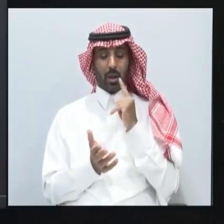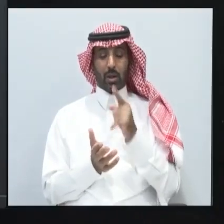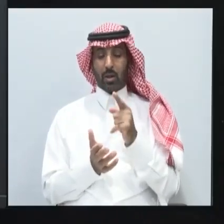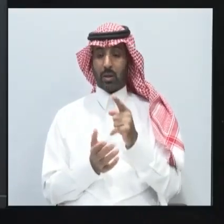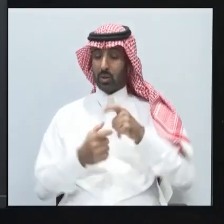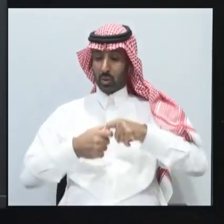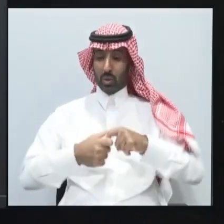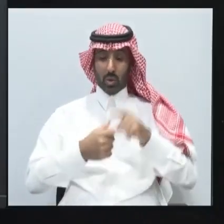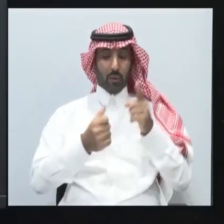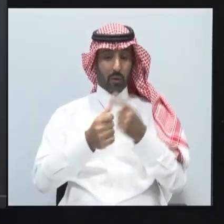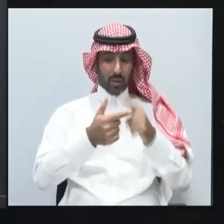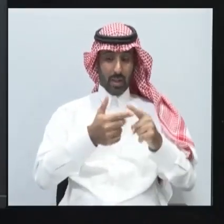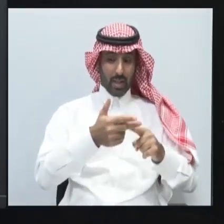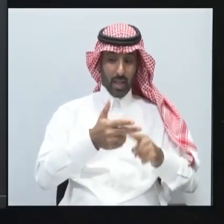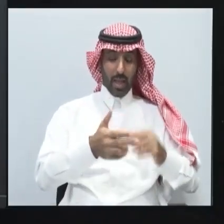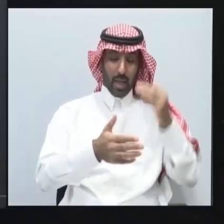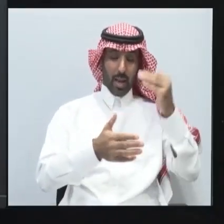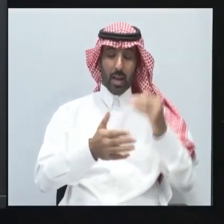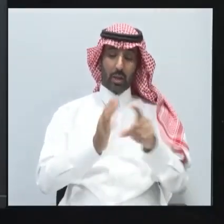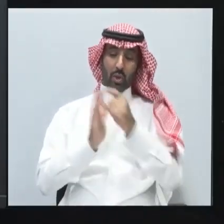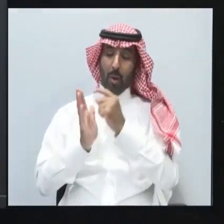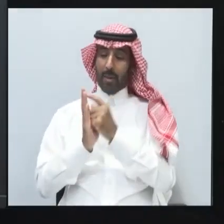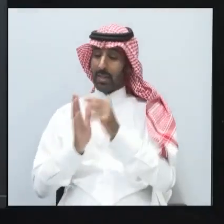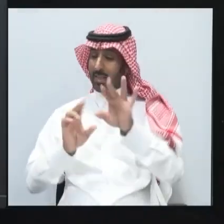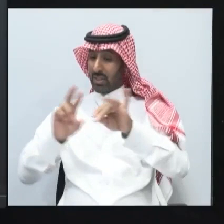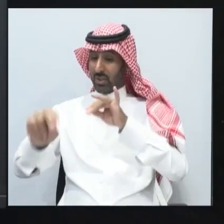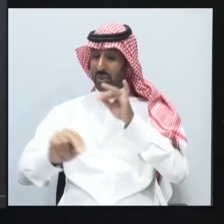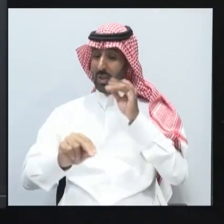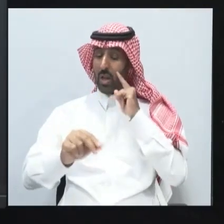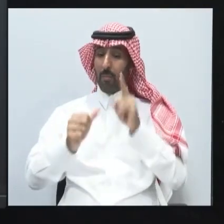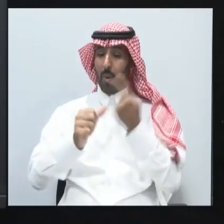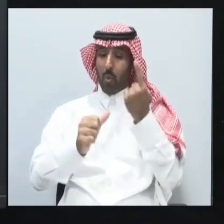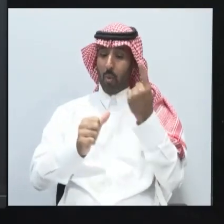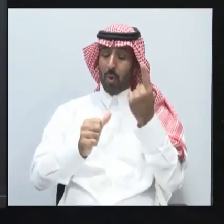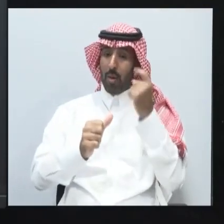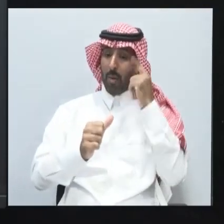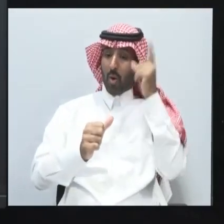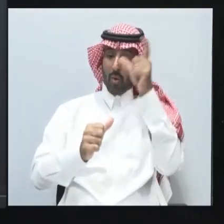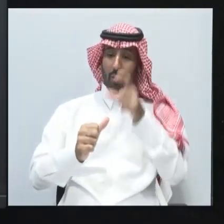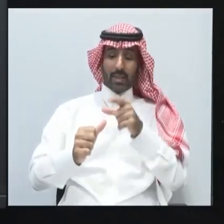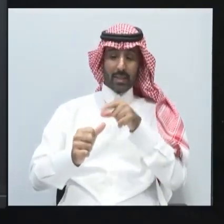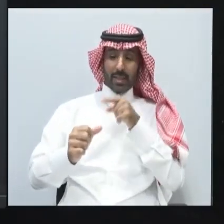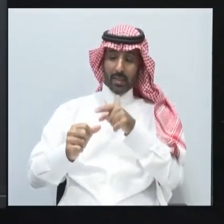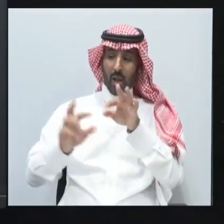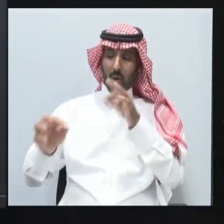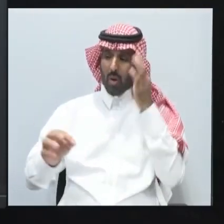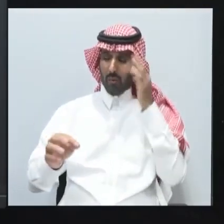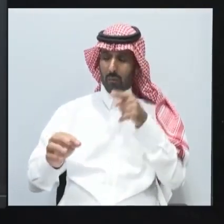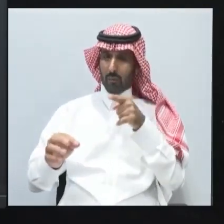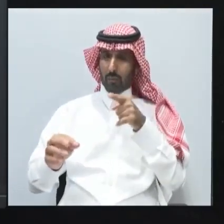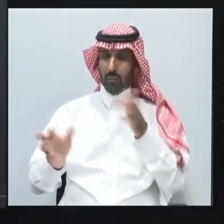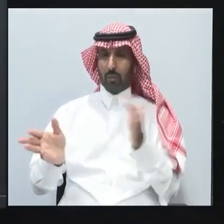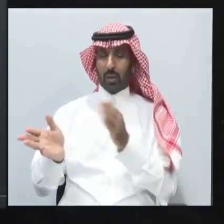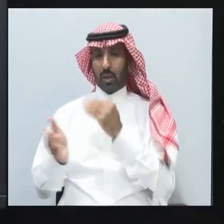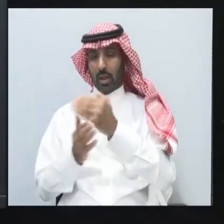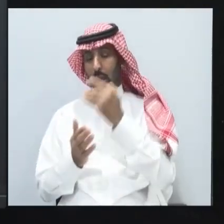the connectors, we have the topic sentence, choosing, of course, number one, the famous figure that you have in mind, and